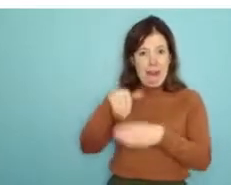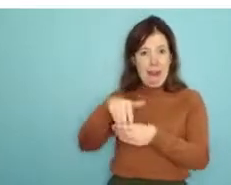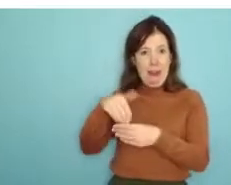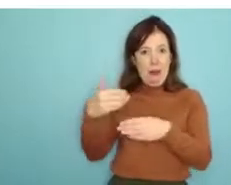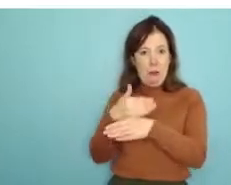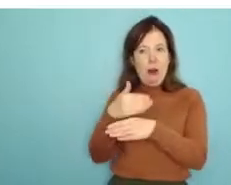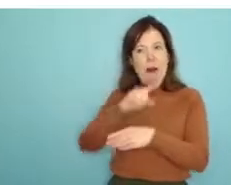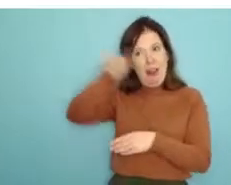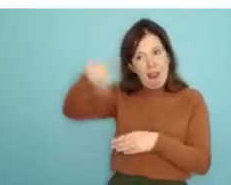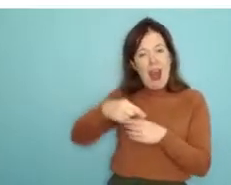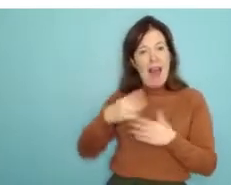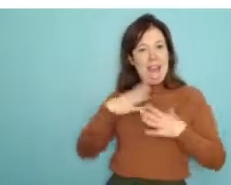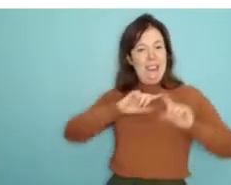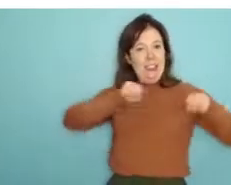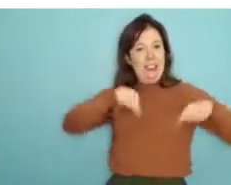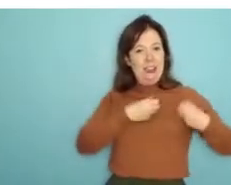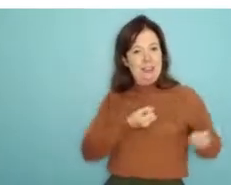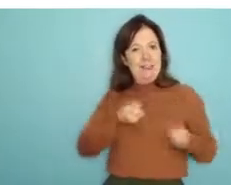Thank you.